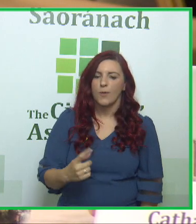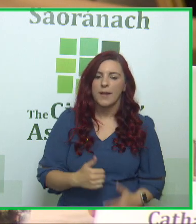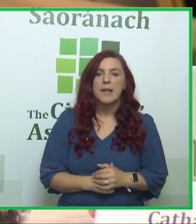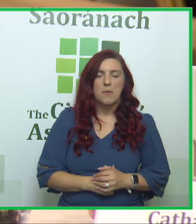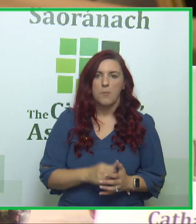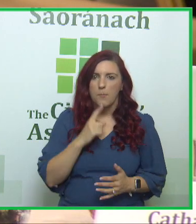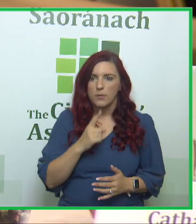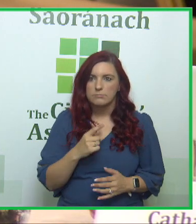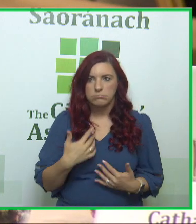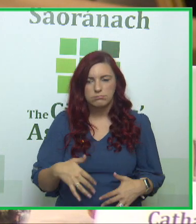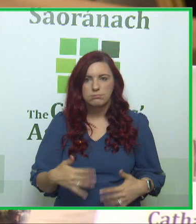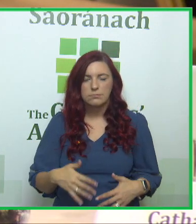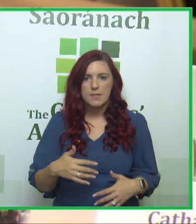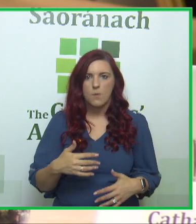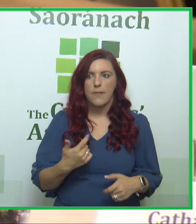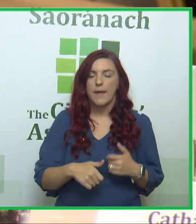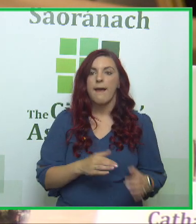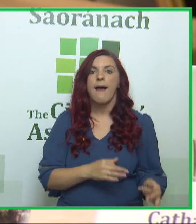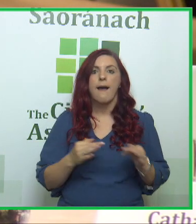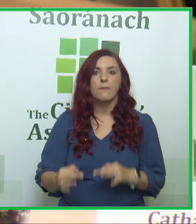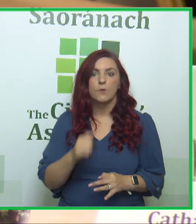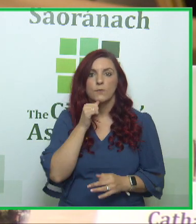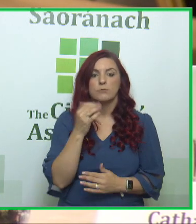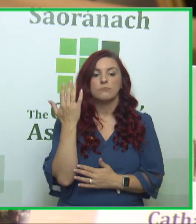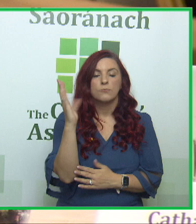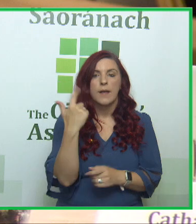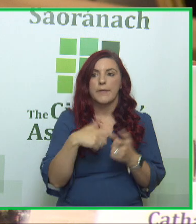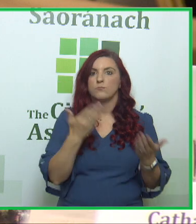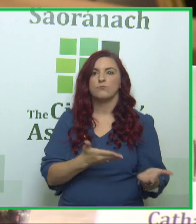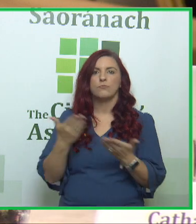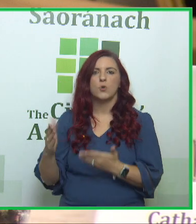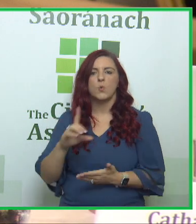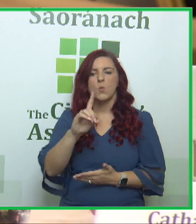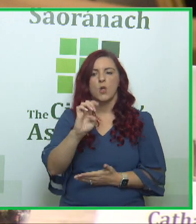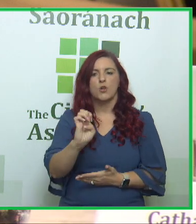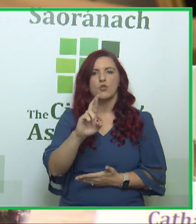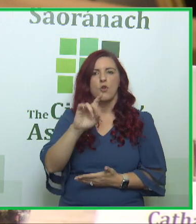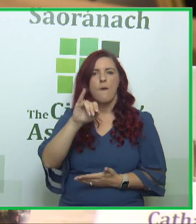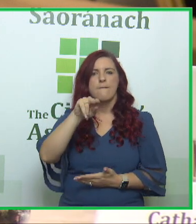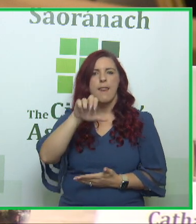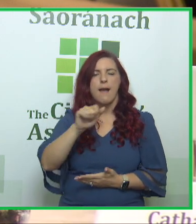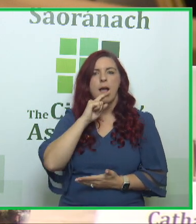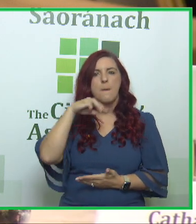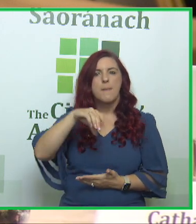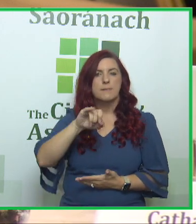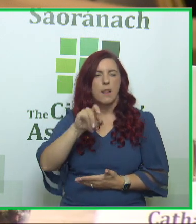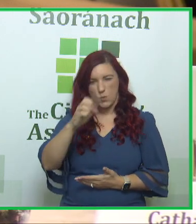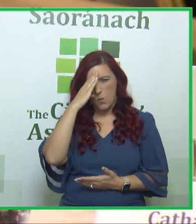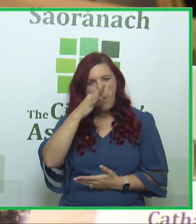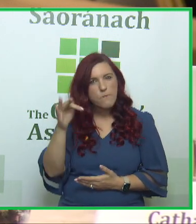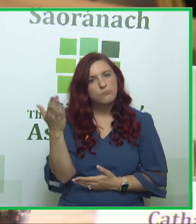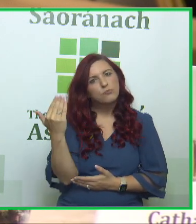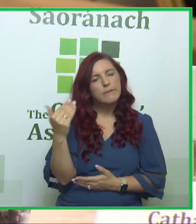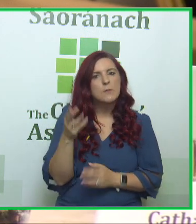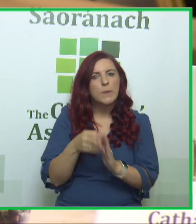But a slightly different format today, and after the first presentation, I'll be handing across to Derval MacDonald, who you'll know from previous assembly meetings,